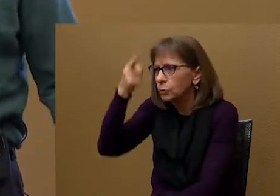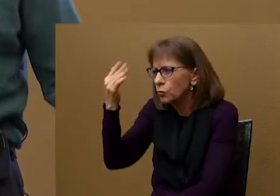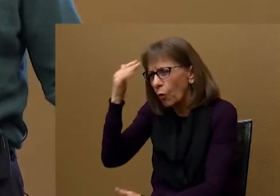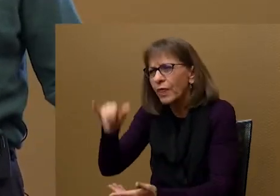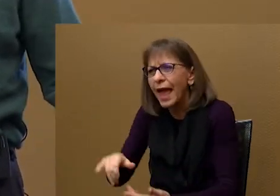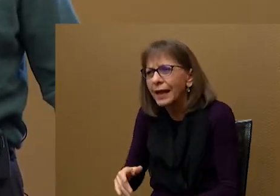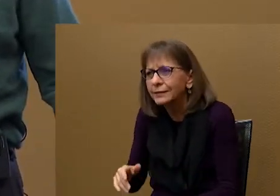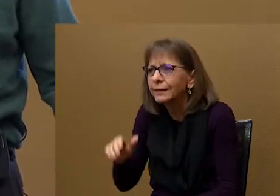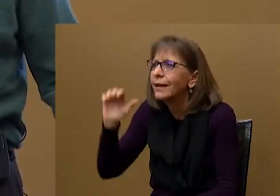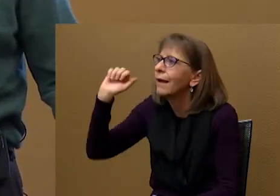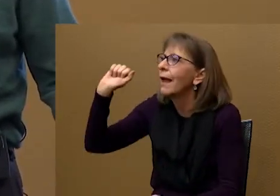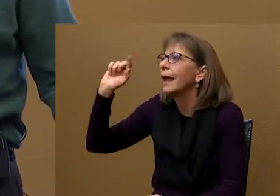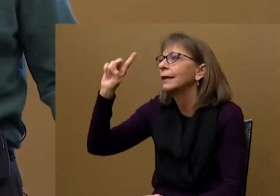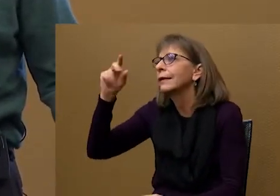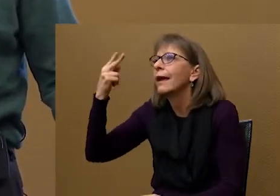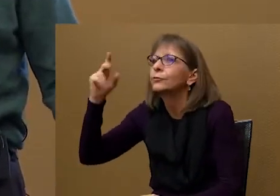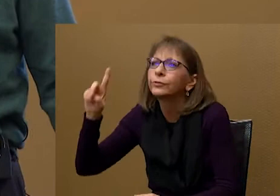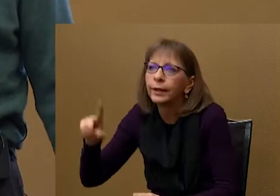You all know.